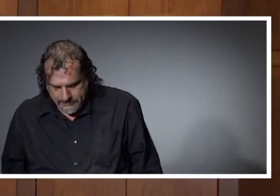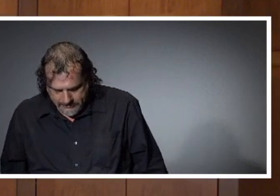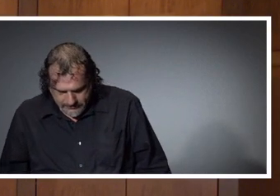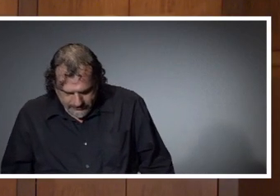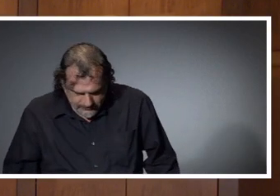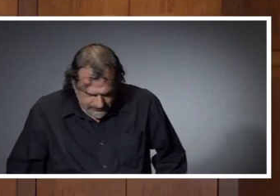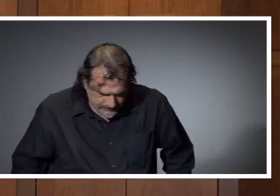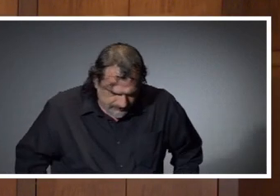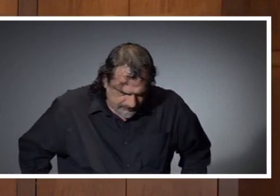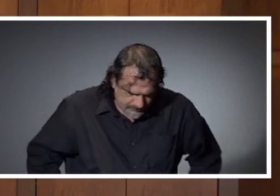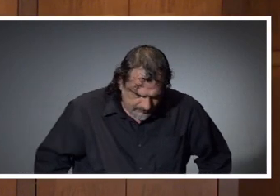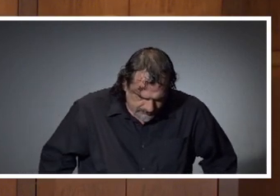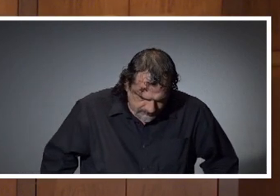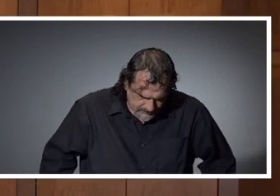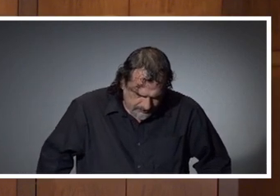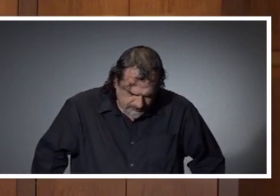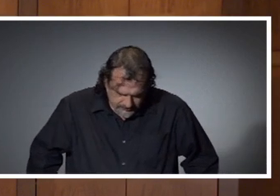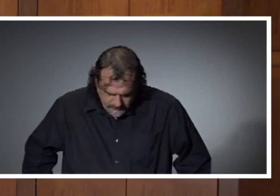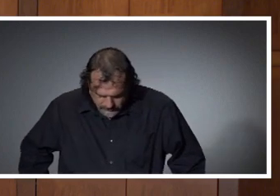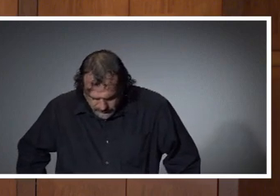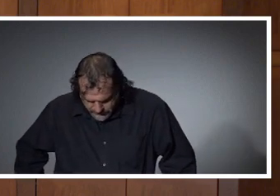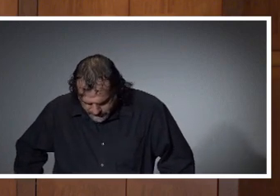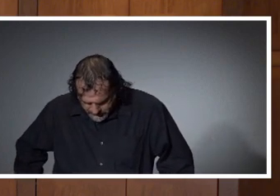Going back to Jackie at WHBQ.